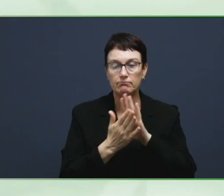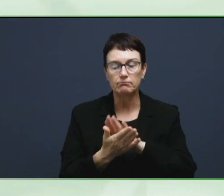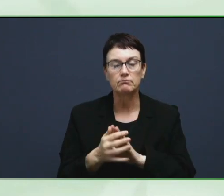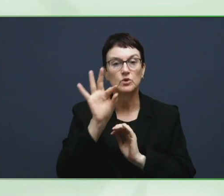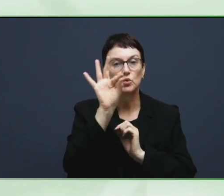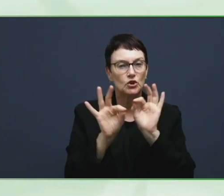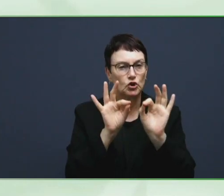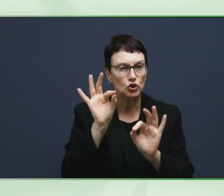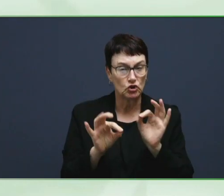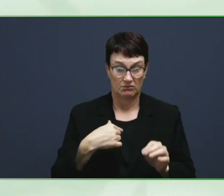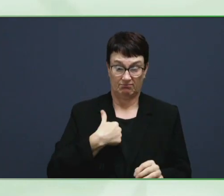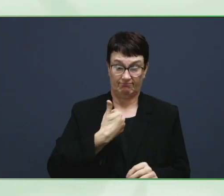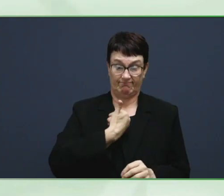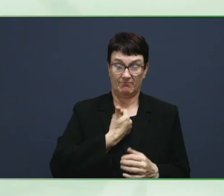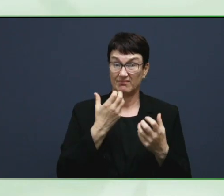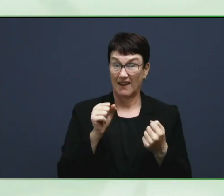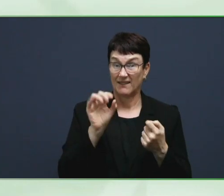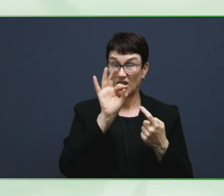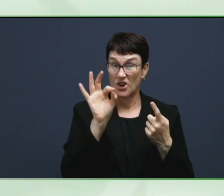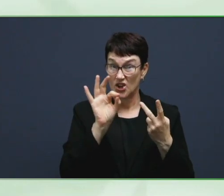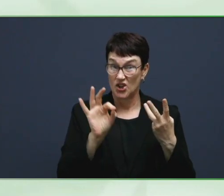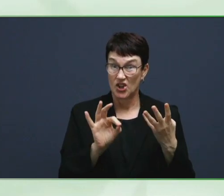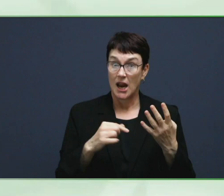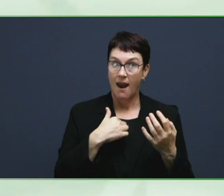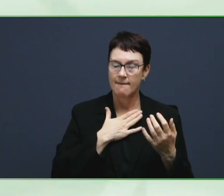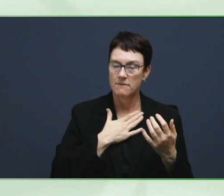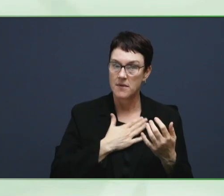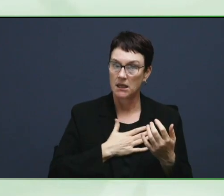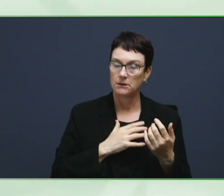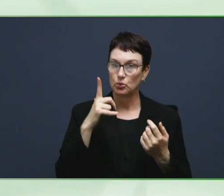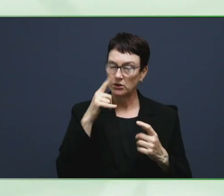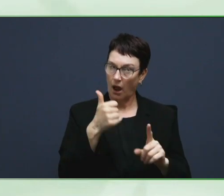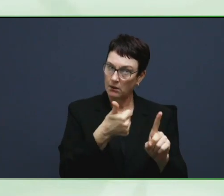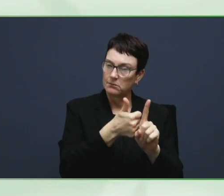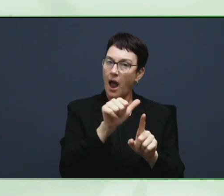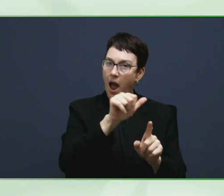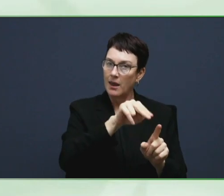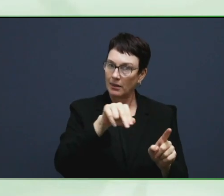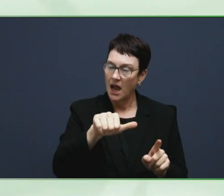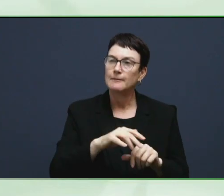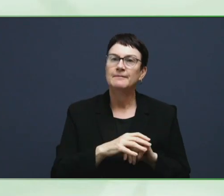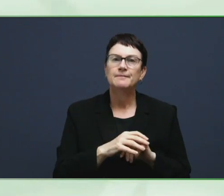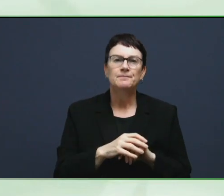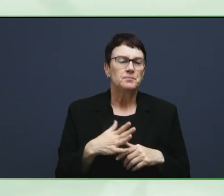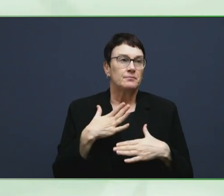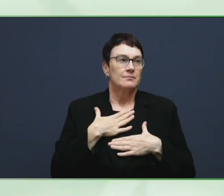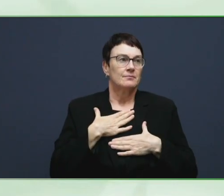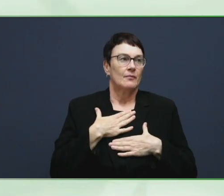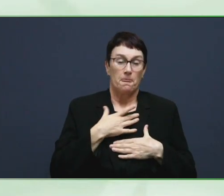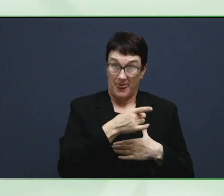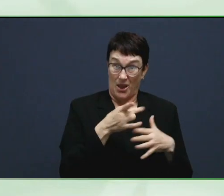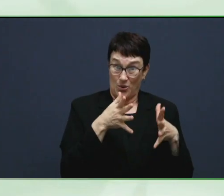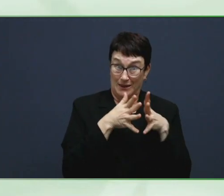like to ask the panelists, and Anna, I think I'd like to start with you itself. I think that you've told us that you went through a